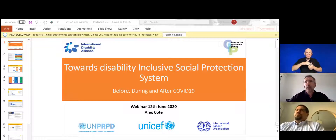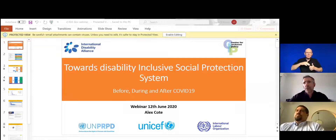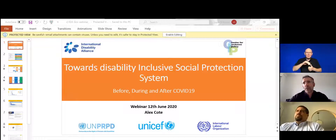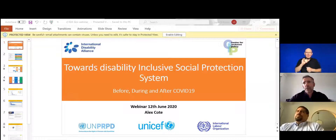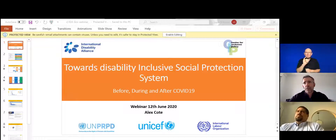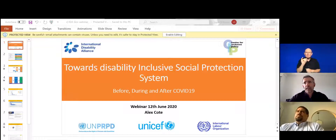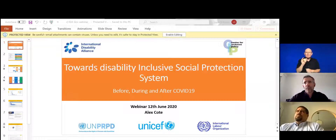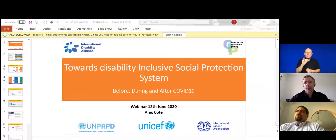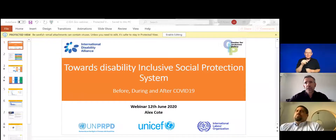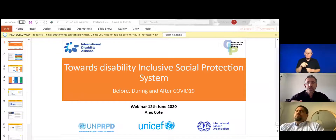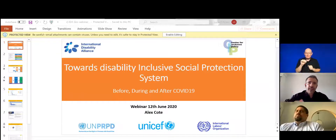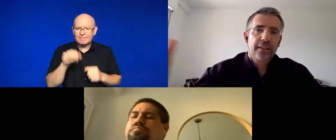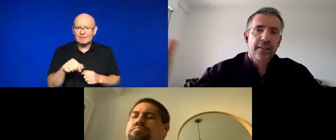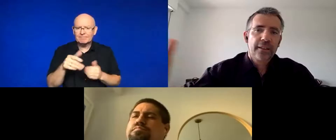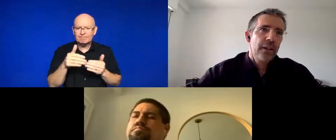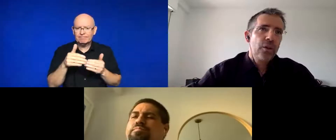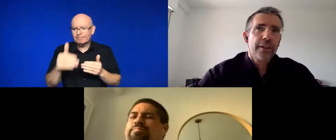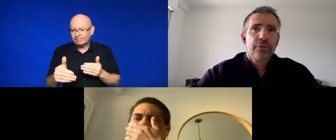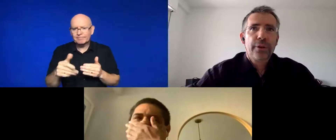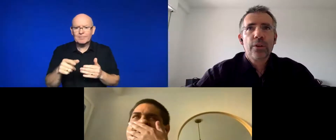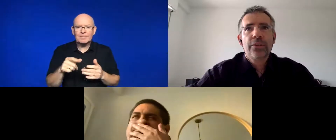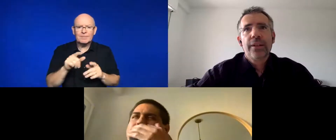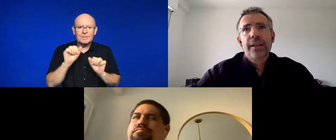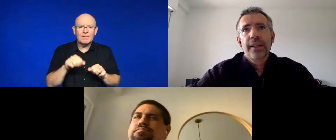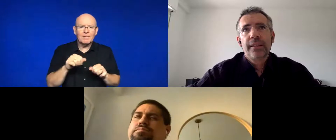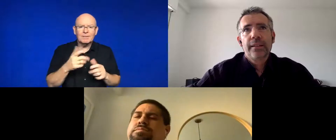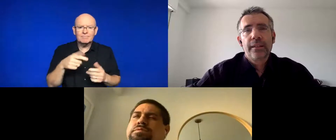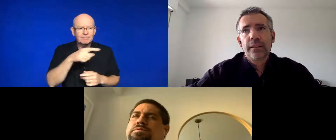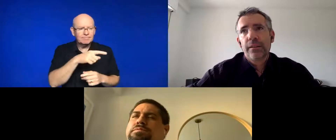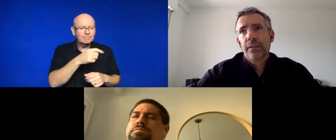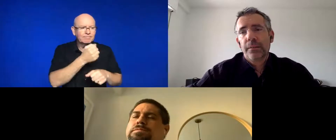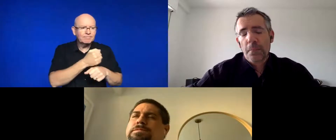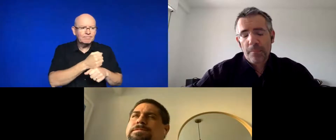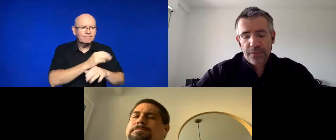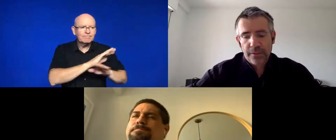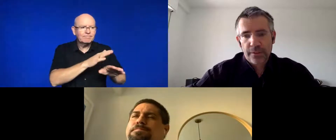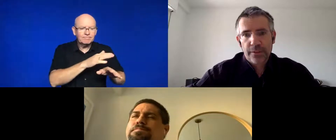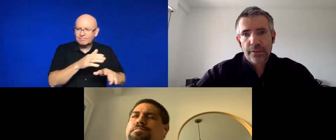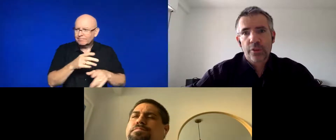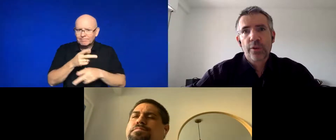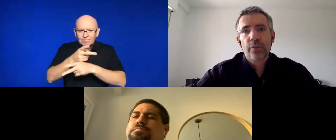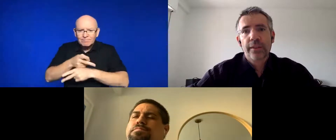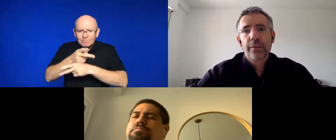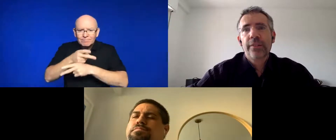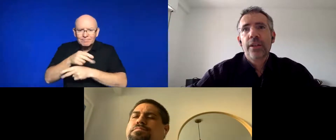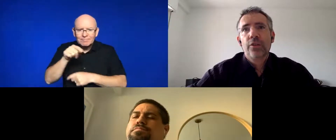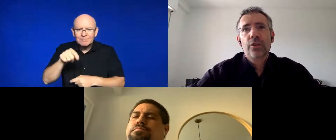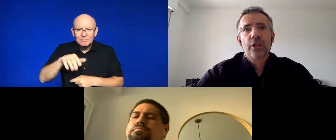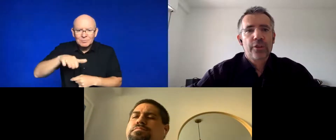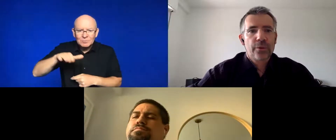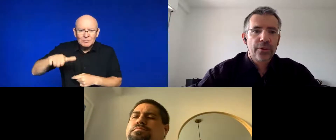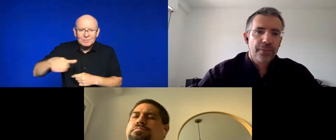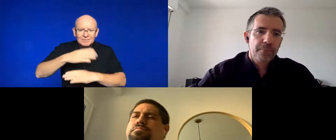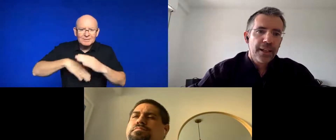that was that's a measure that has been quite frequent in the countries where there is